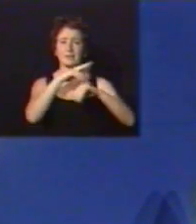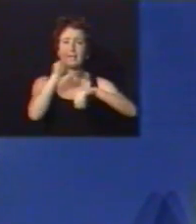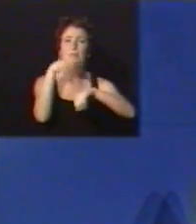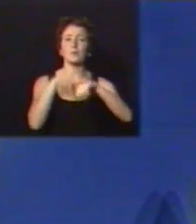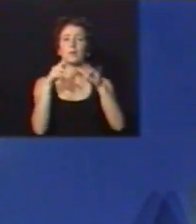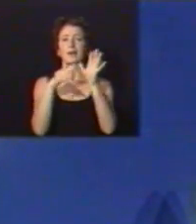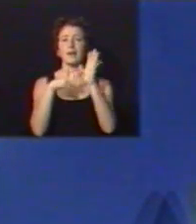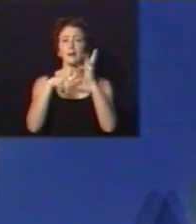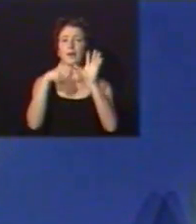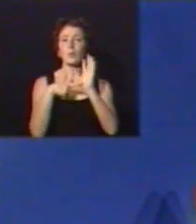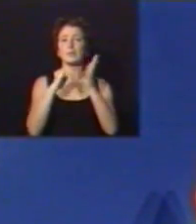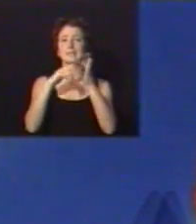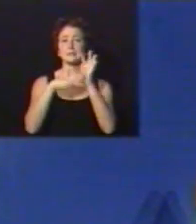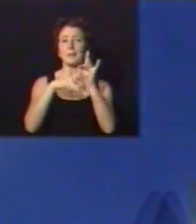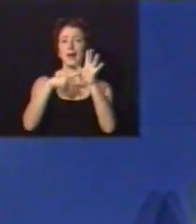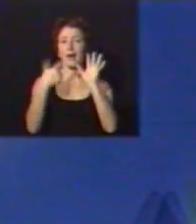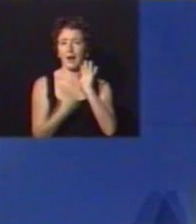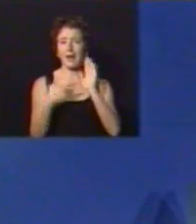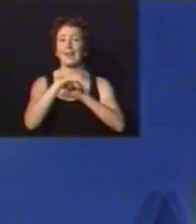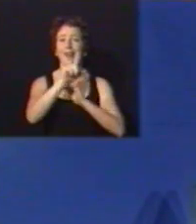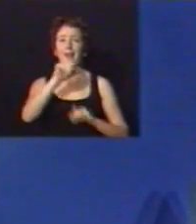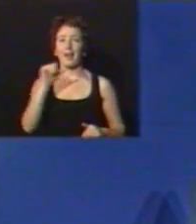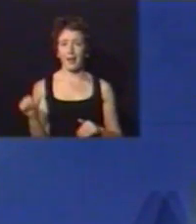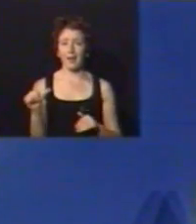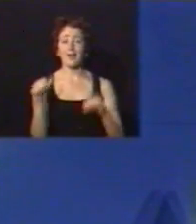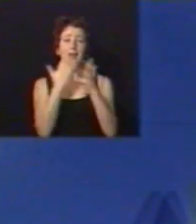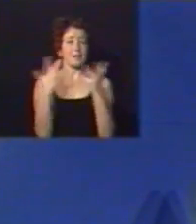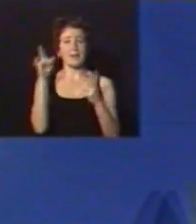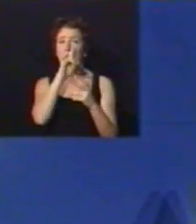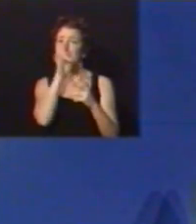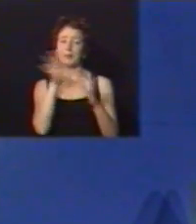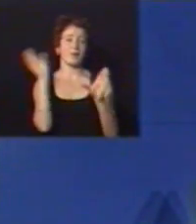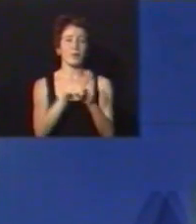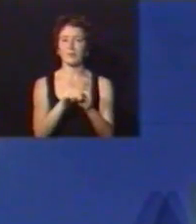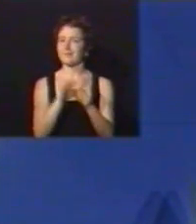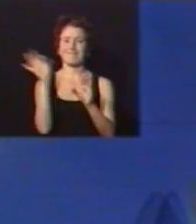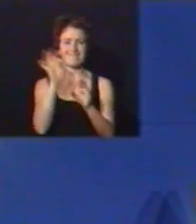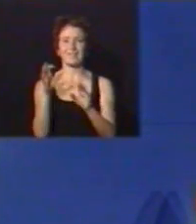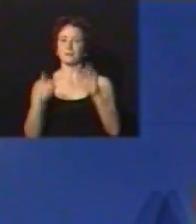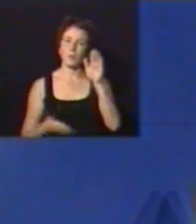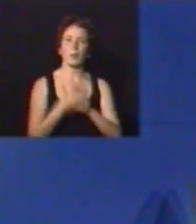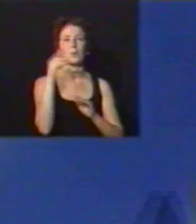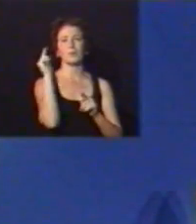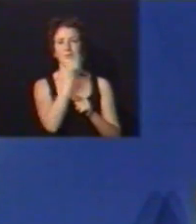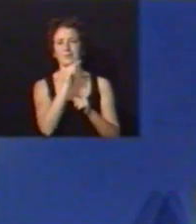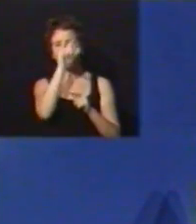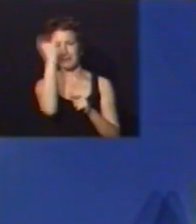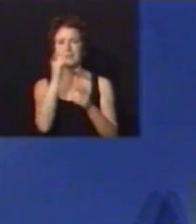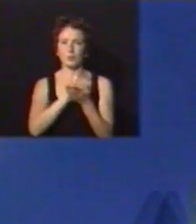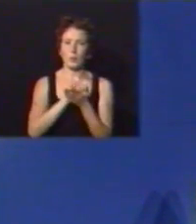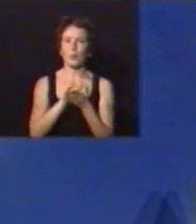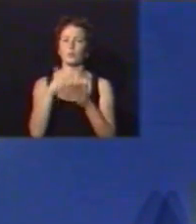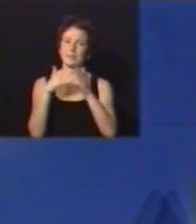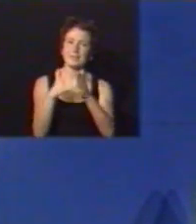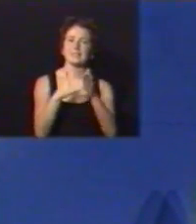and many of the participants there abandoned the conference to travel halfway across America to attend and assist